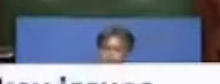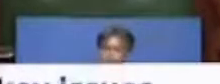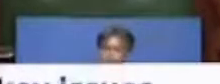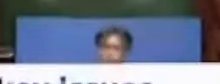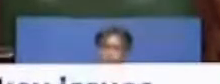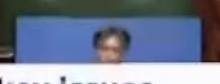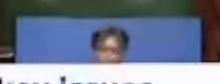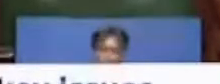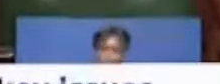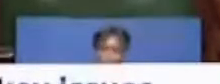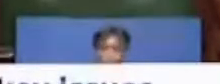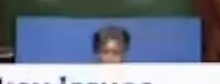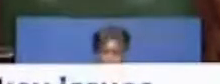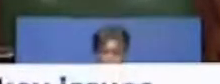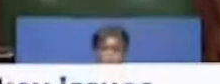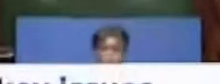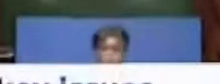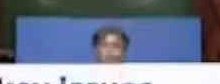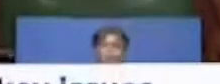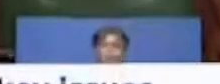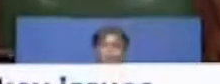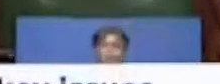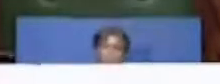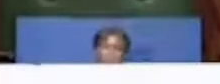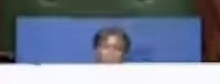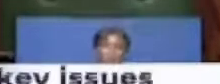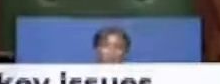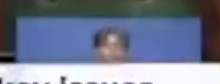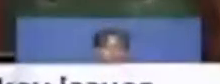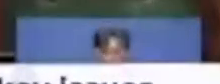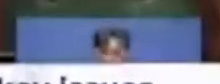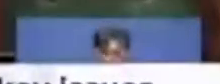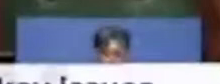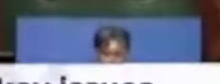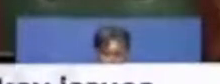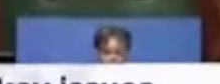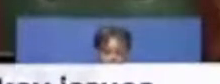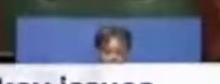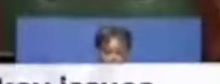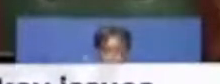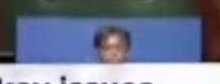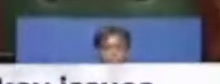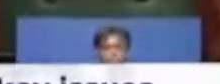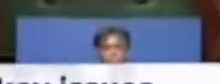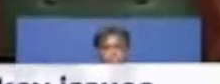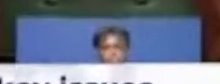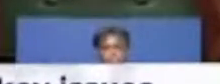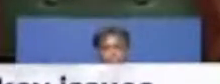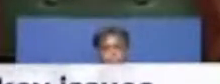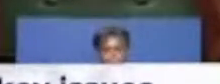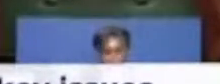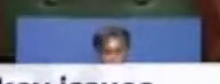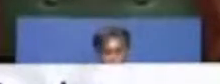freedom from fear for our people and indeed secure our territorial integrity.